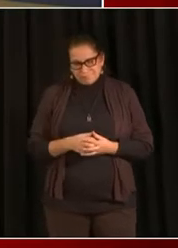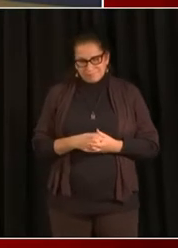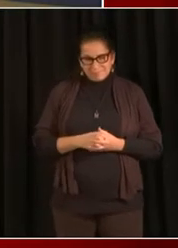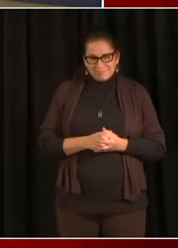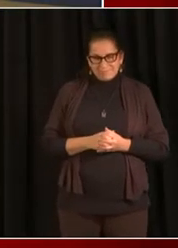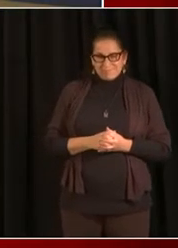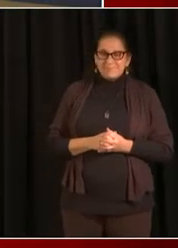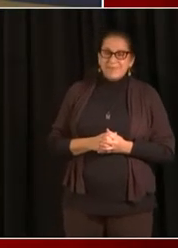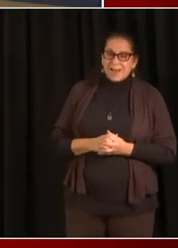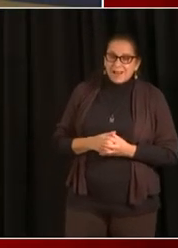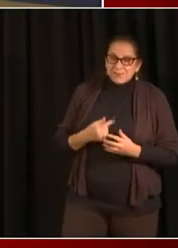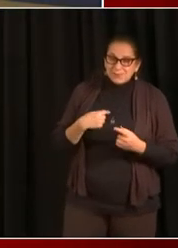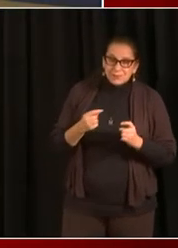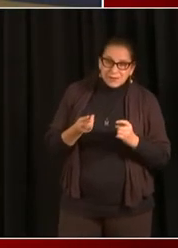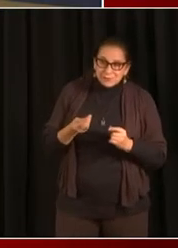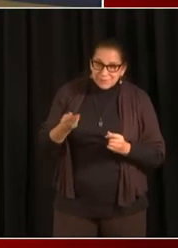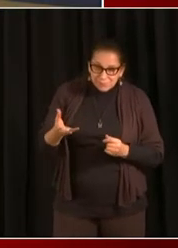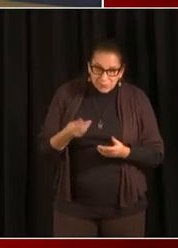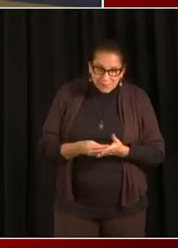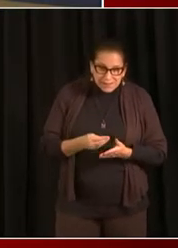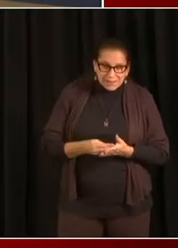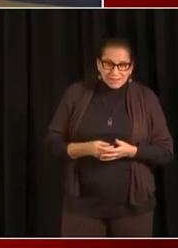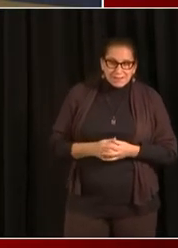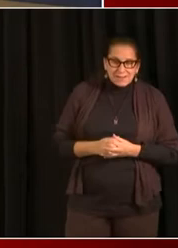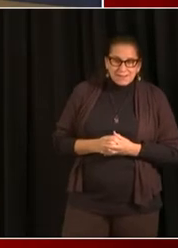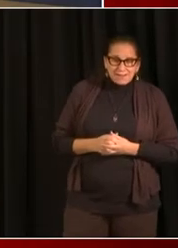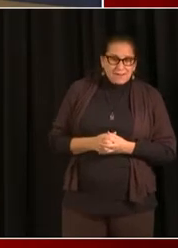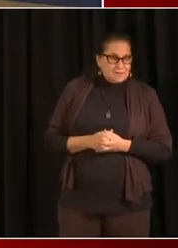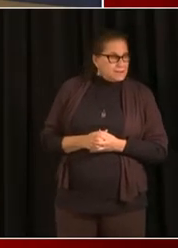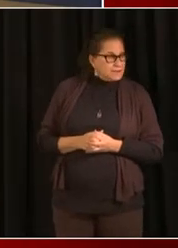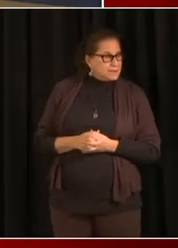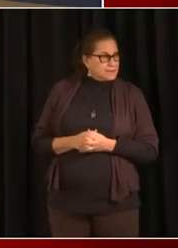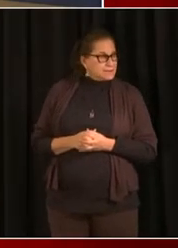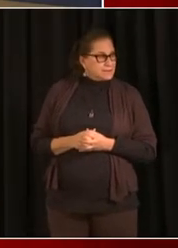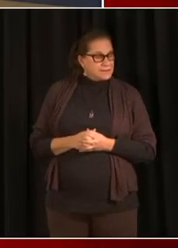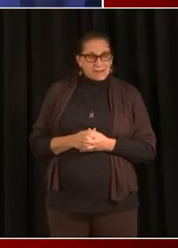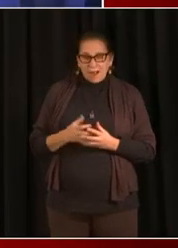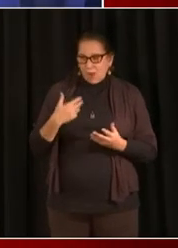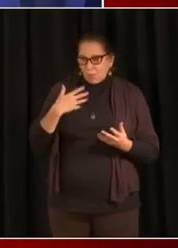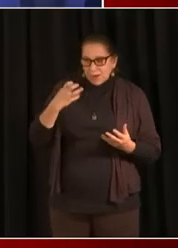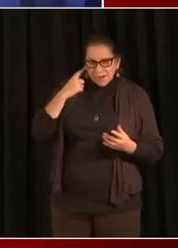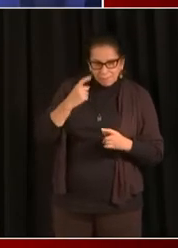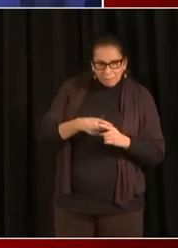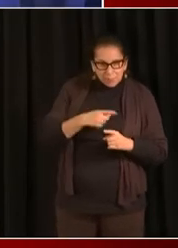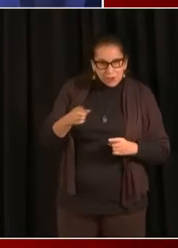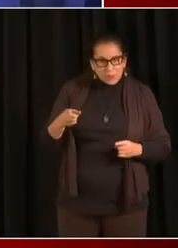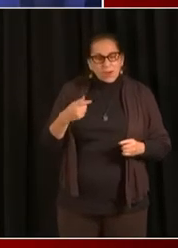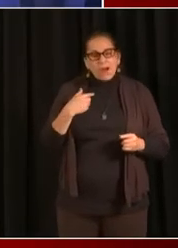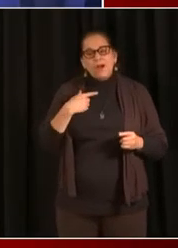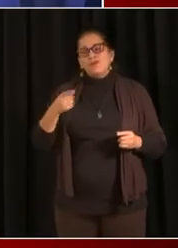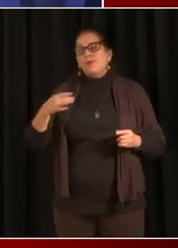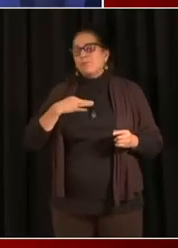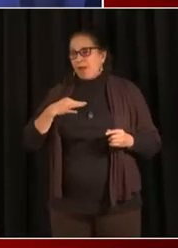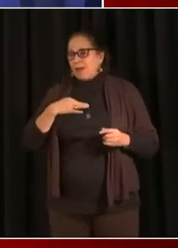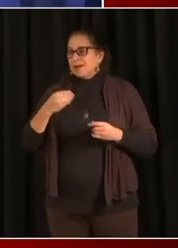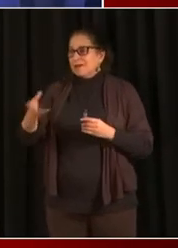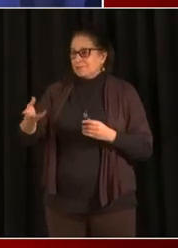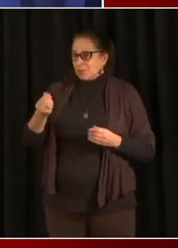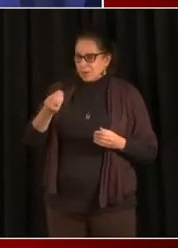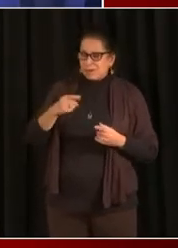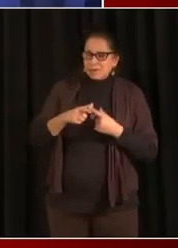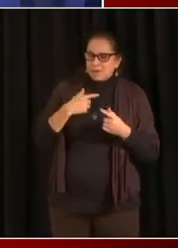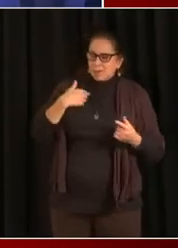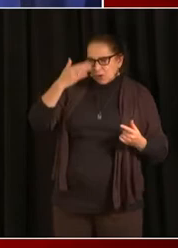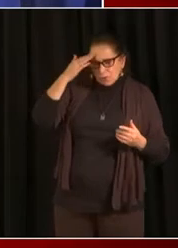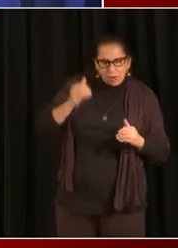experience trying to give money to businesses and not hearing back. So I encourage you, if you are applying for anything with the district